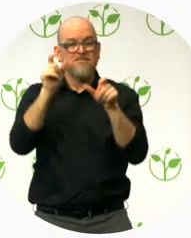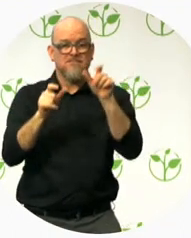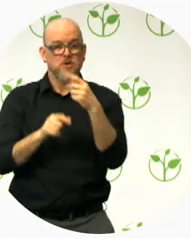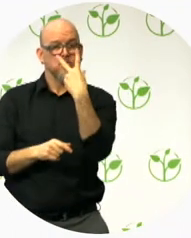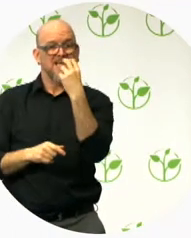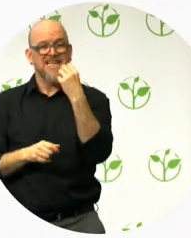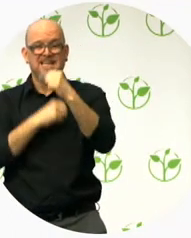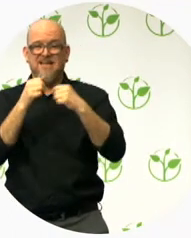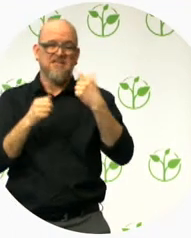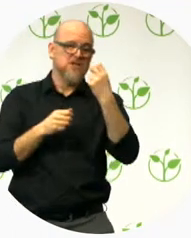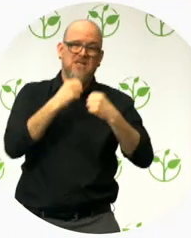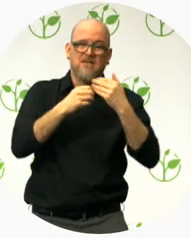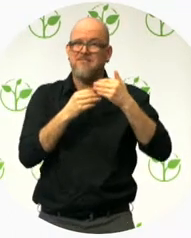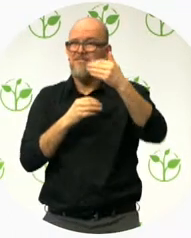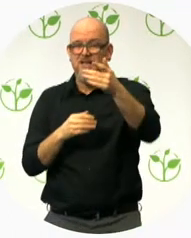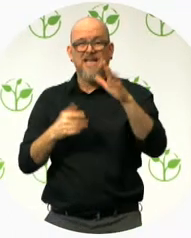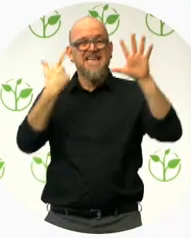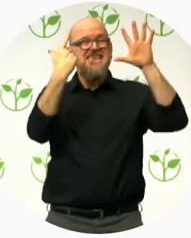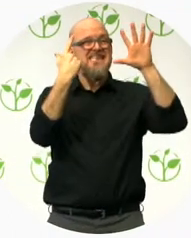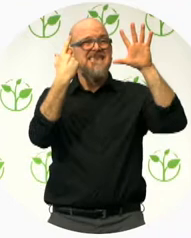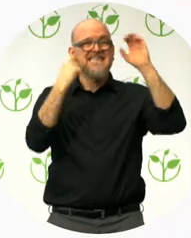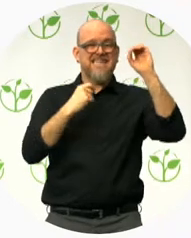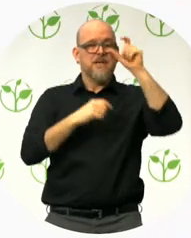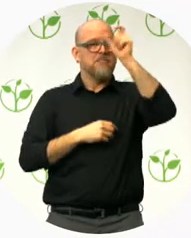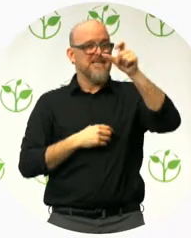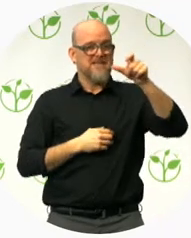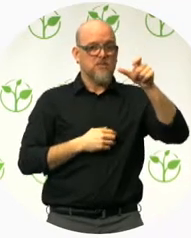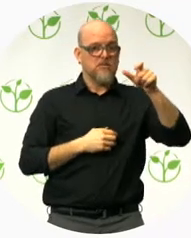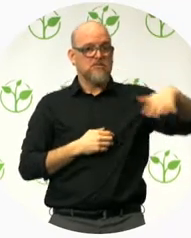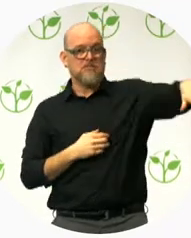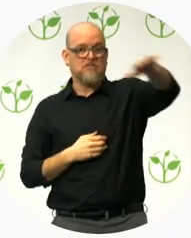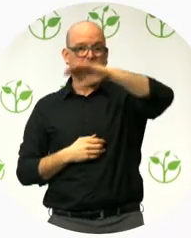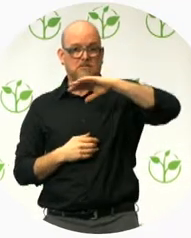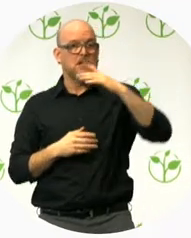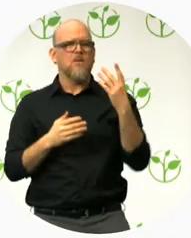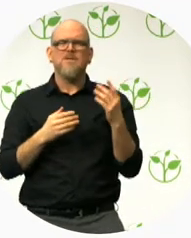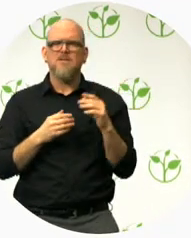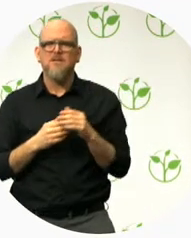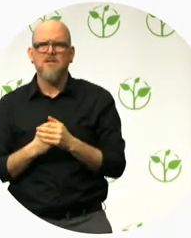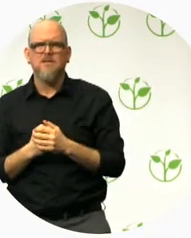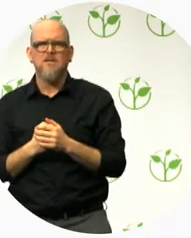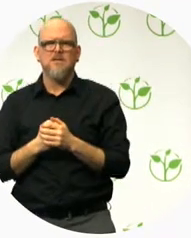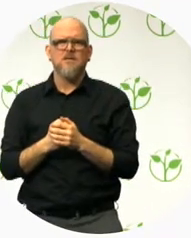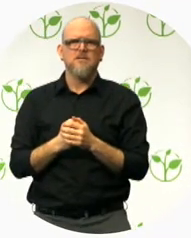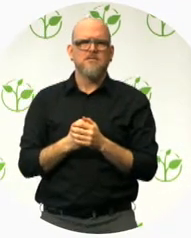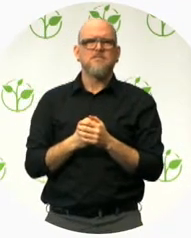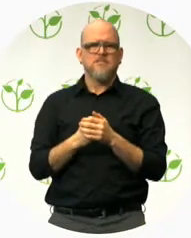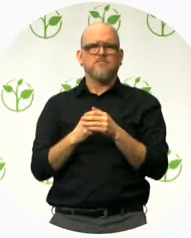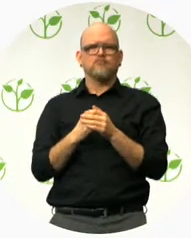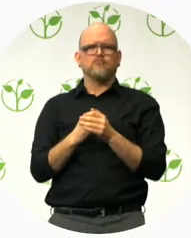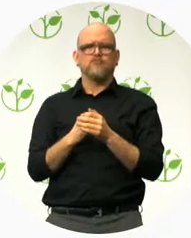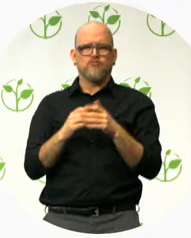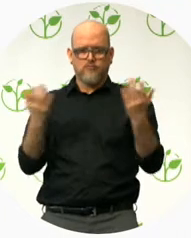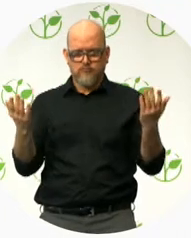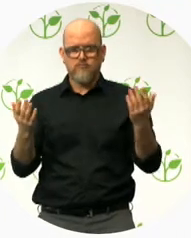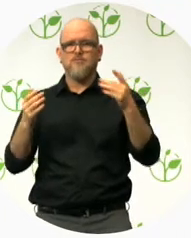in urban areas, not in rural areas. So we have to make sure that our planners think of the world differently to make